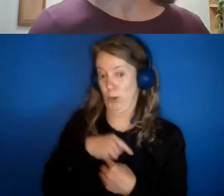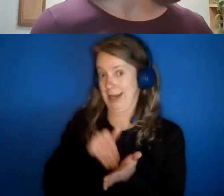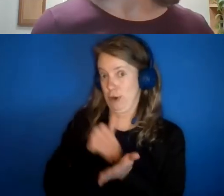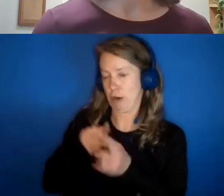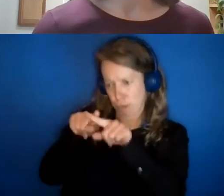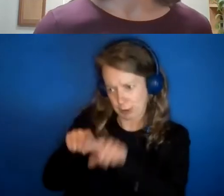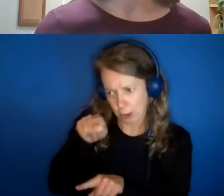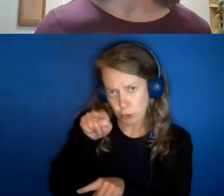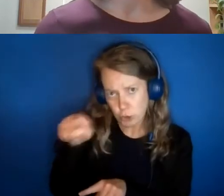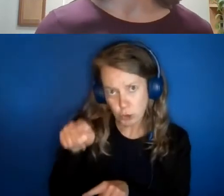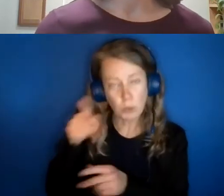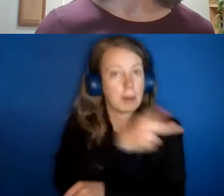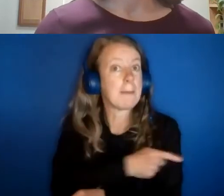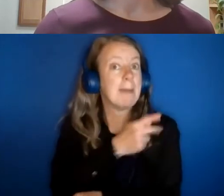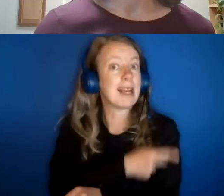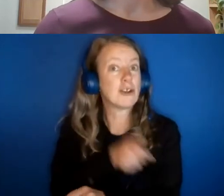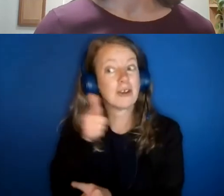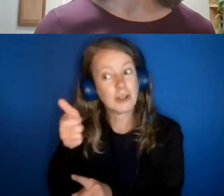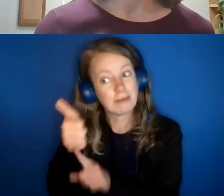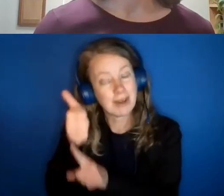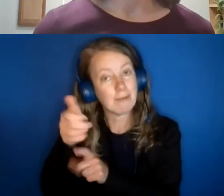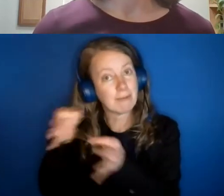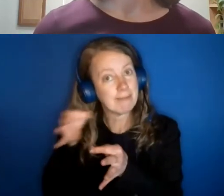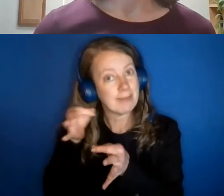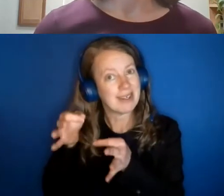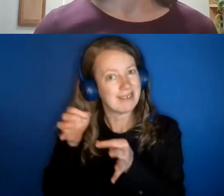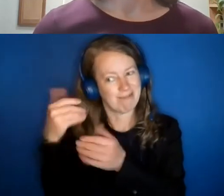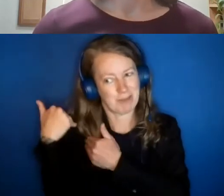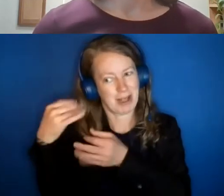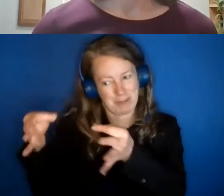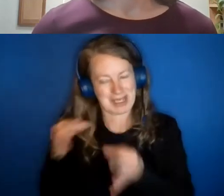tell us all these things so that we can make sure you get the right medication.